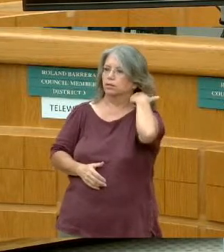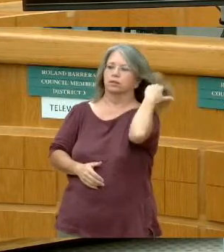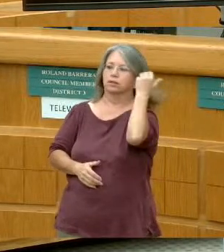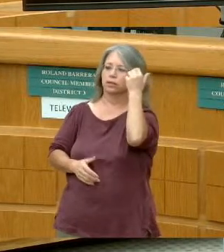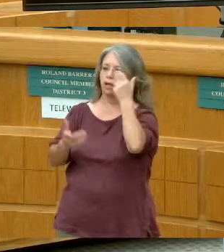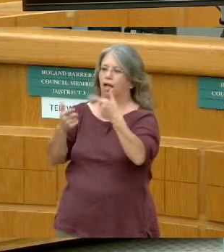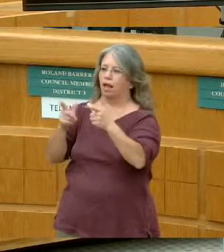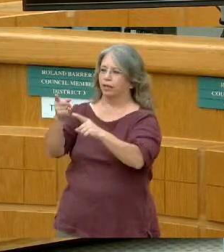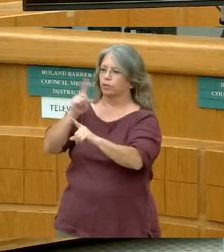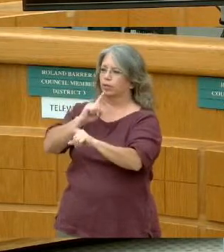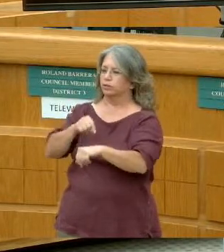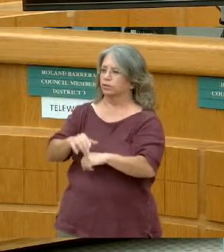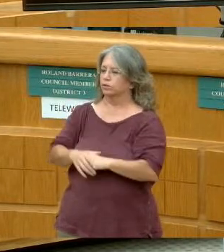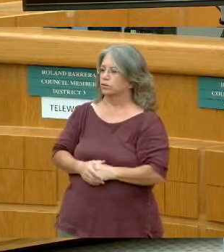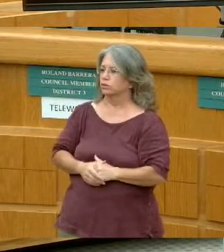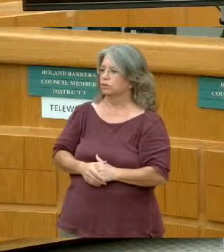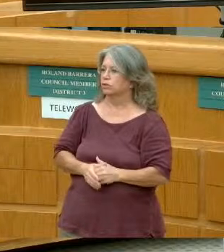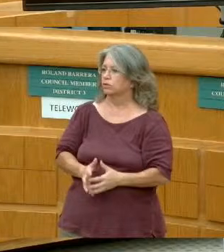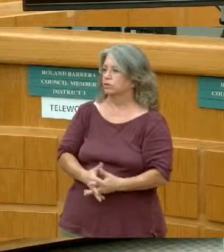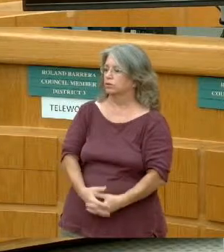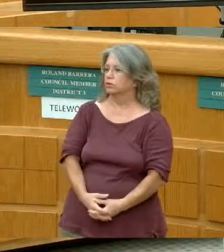Annette answer it.